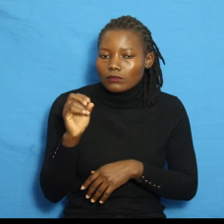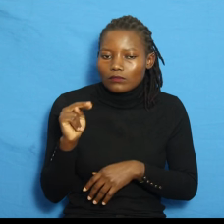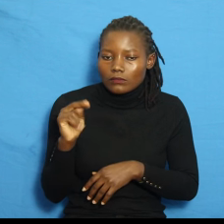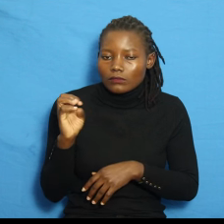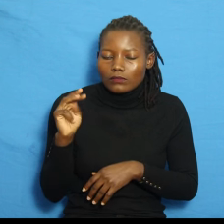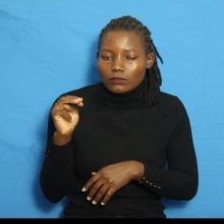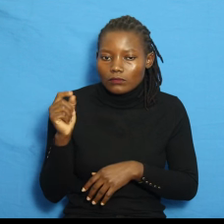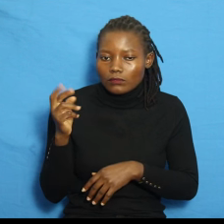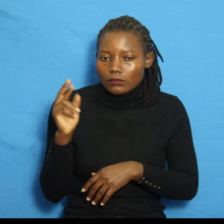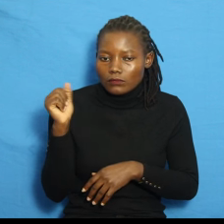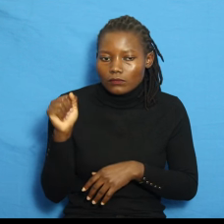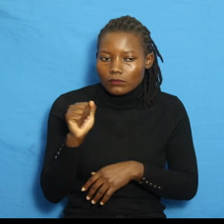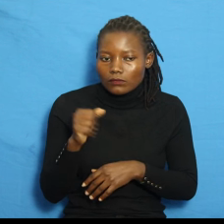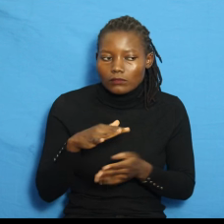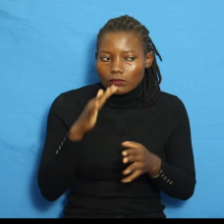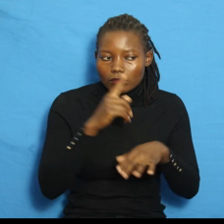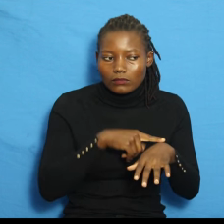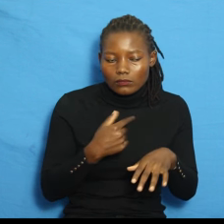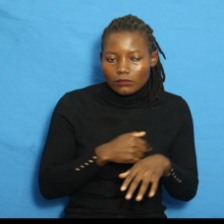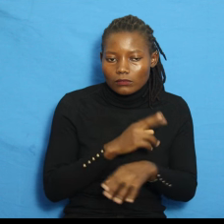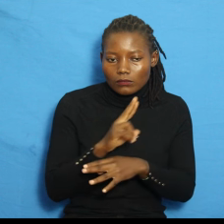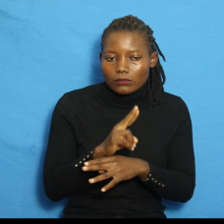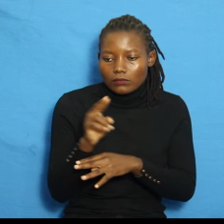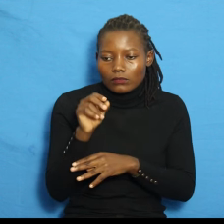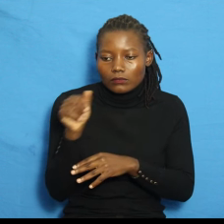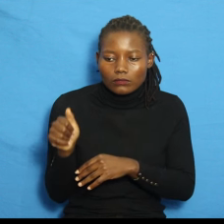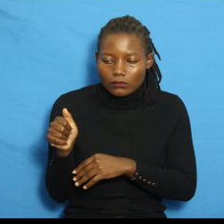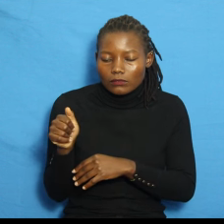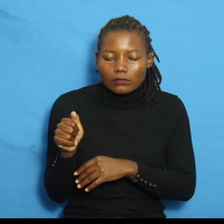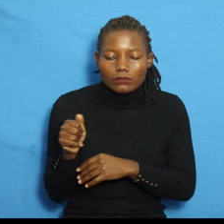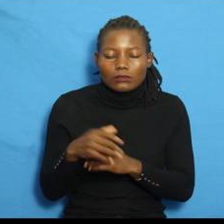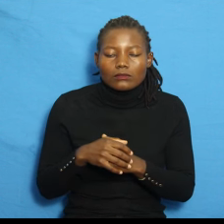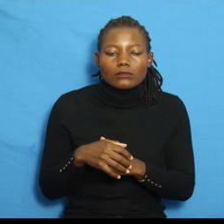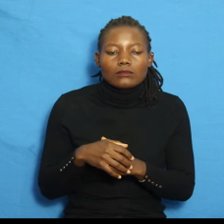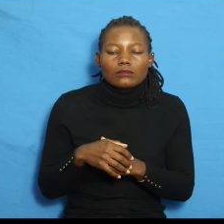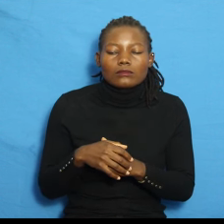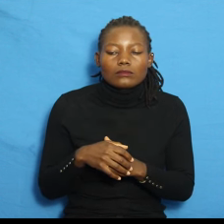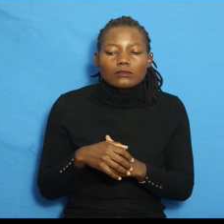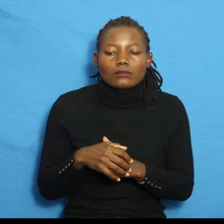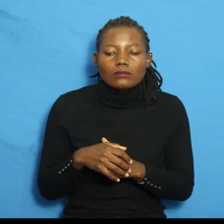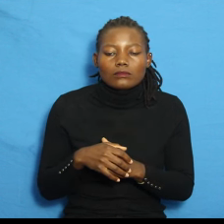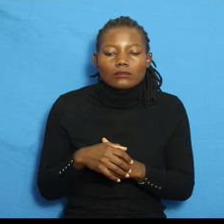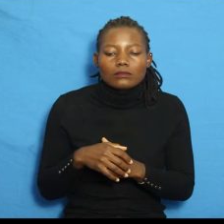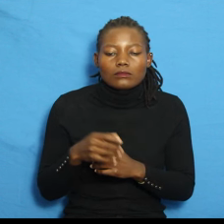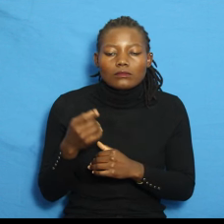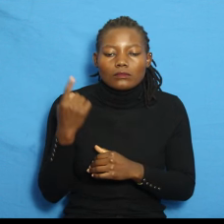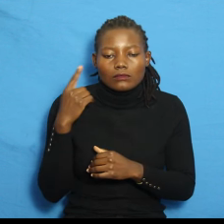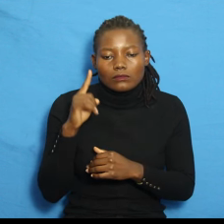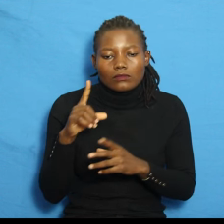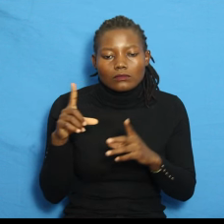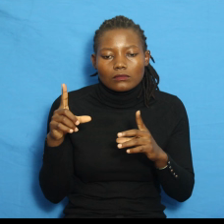use trigonometric functions. A lot of times in biomechanics, we use the trigonometric functions of